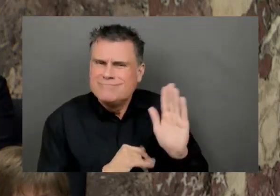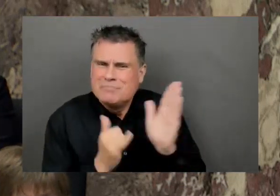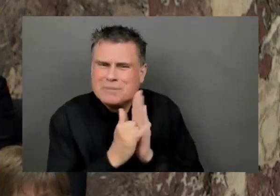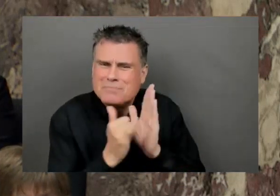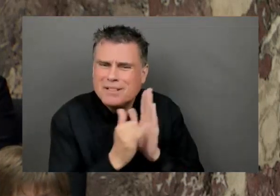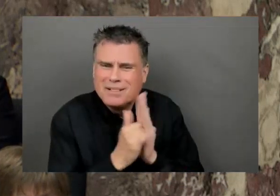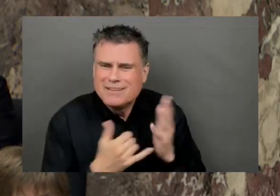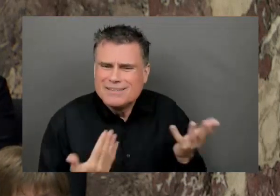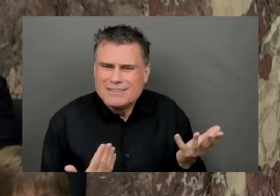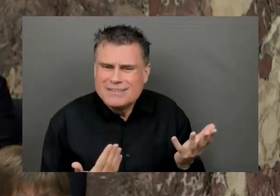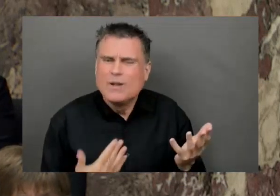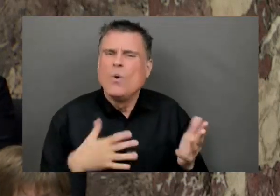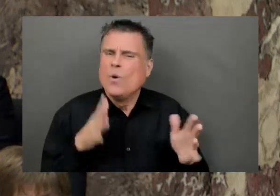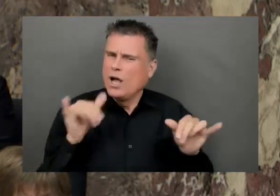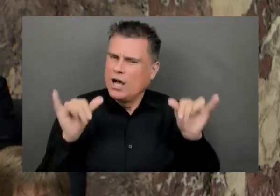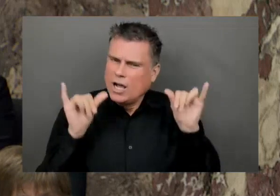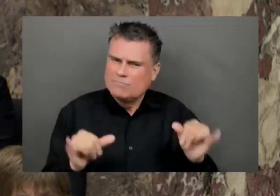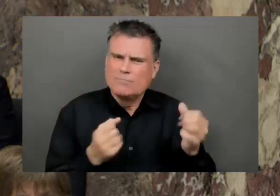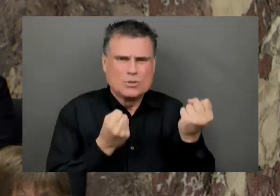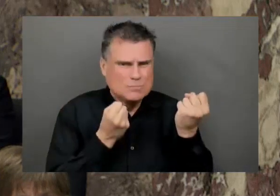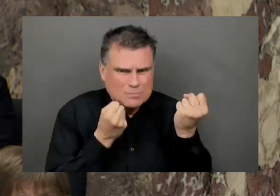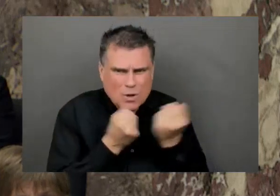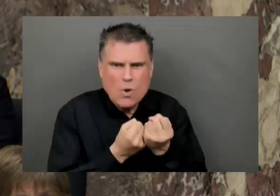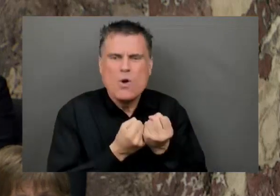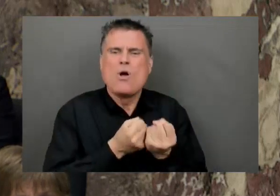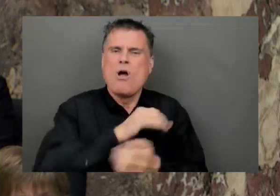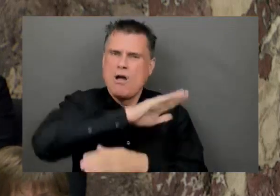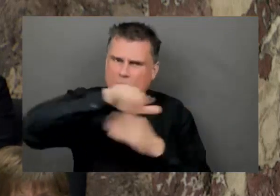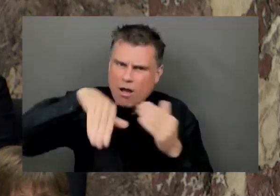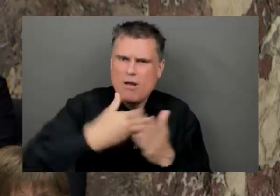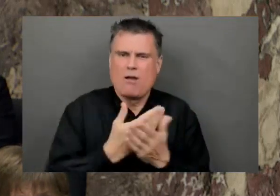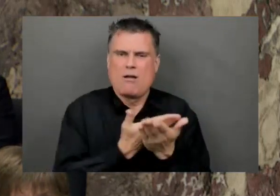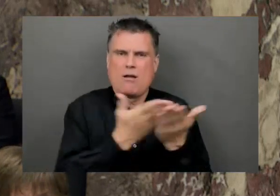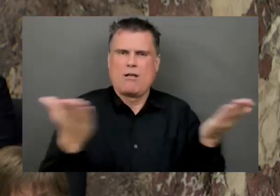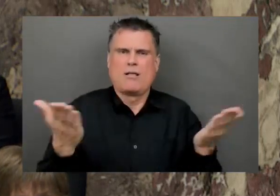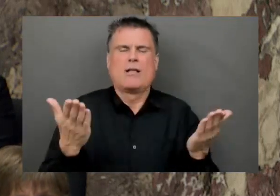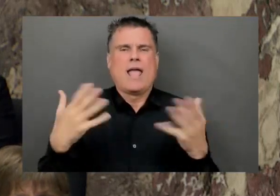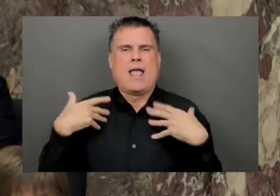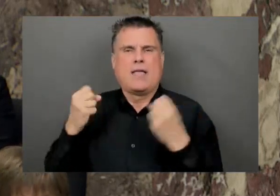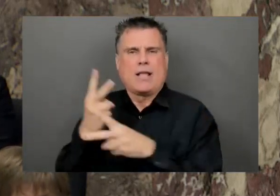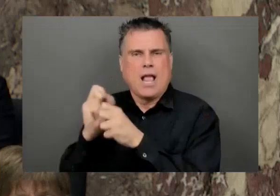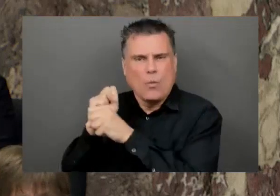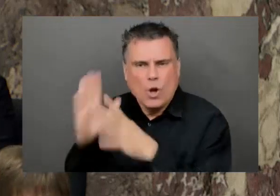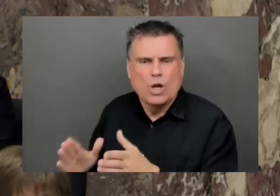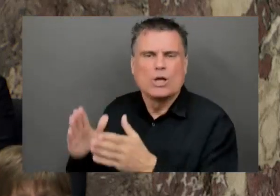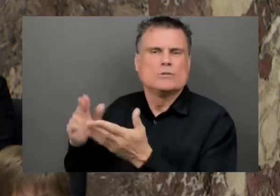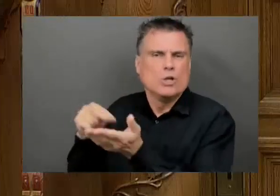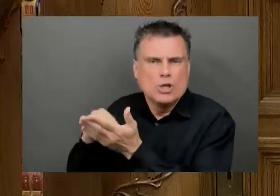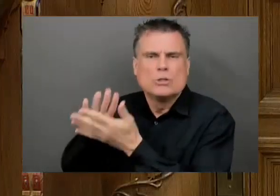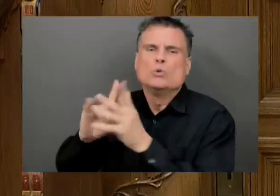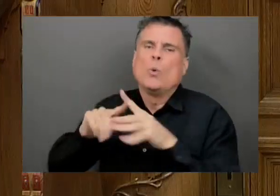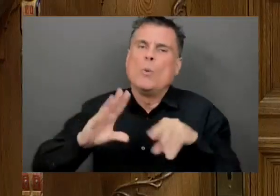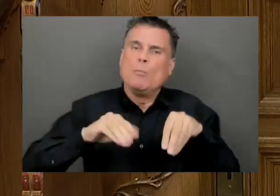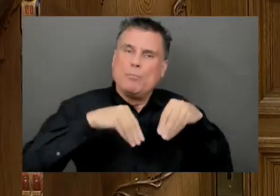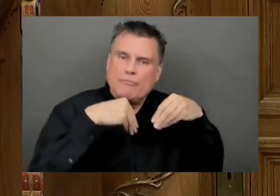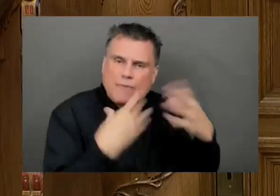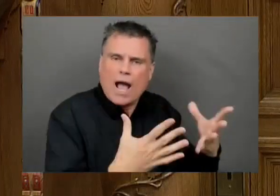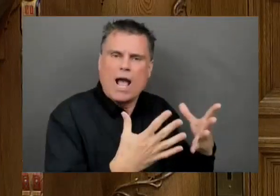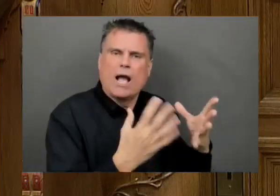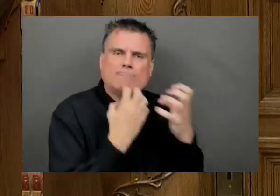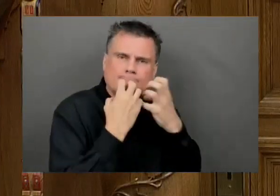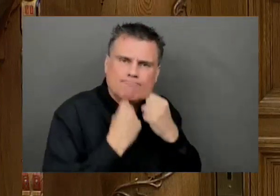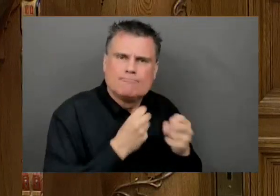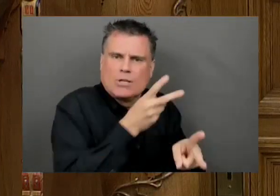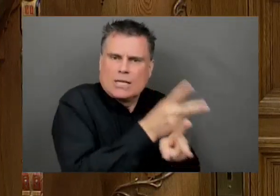our unprecedented work that we're doing right now with the BC Nurses Union, and we're going to continue to do that in the future. Member for Prince George